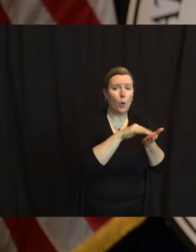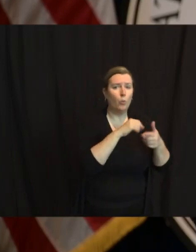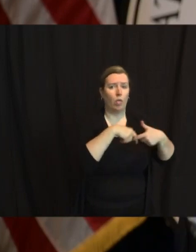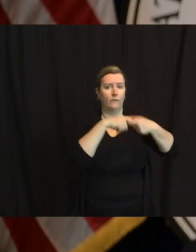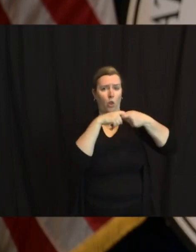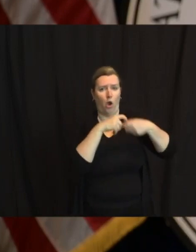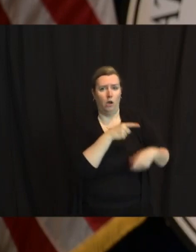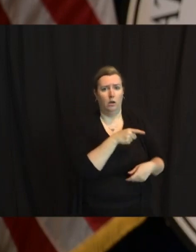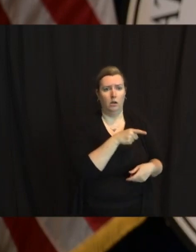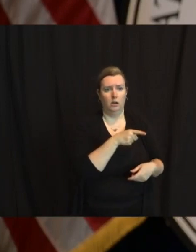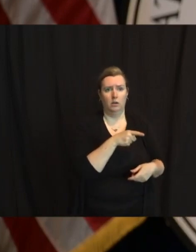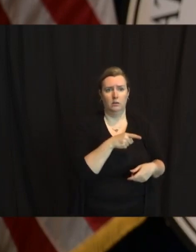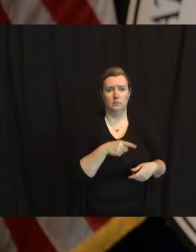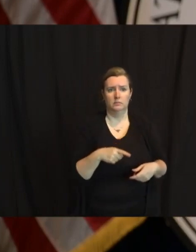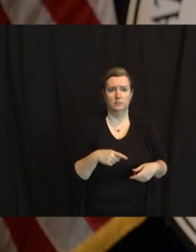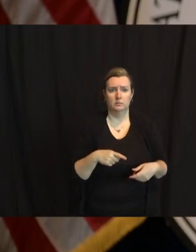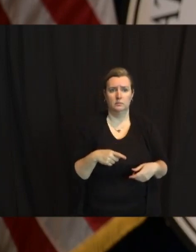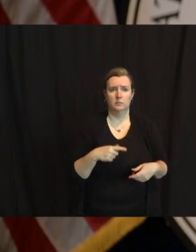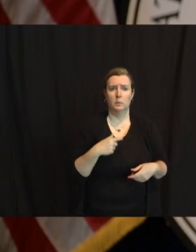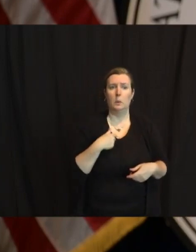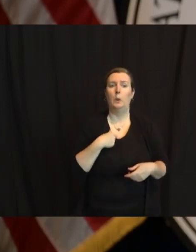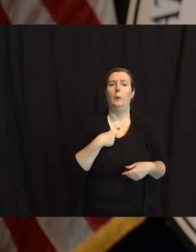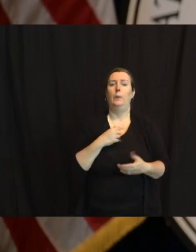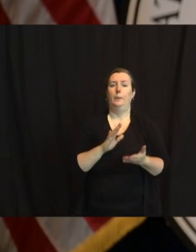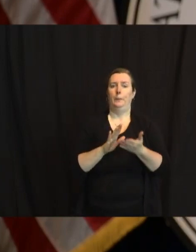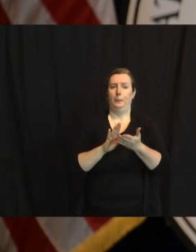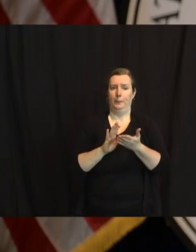I commend you for your brevity.